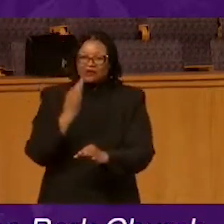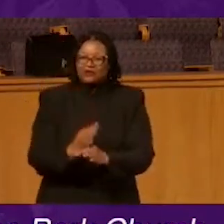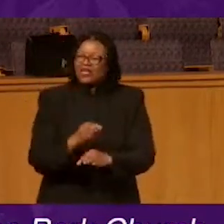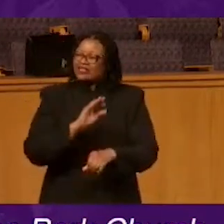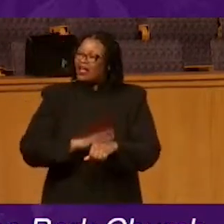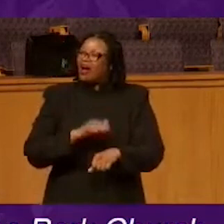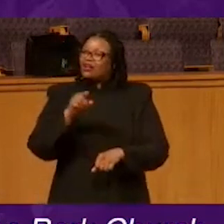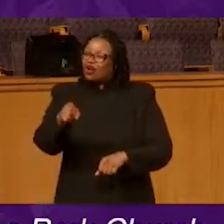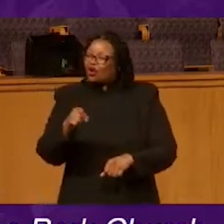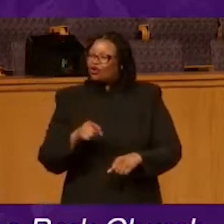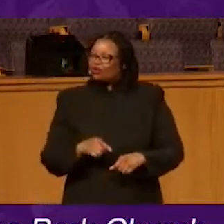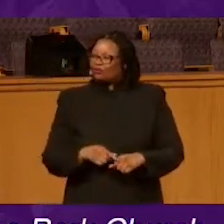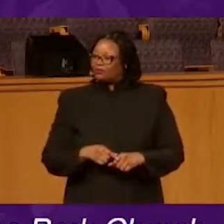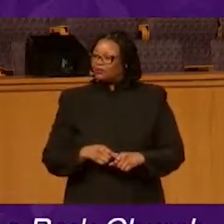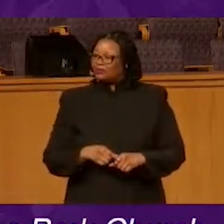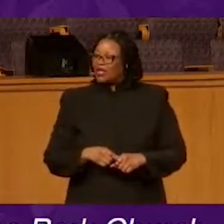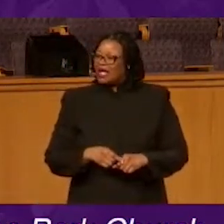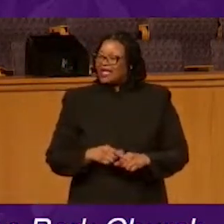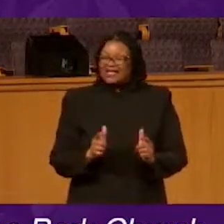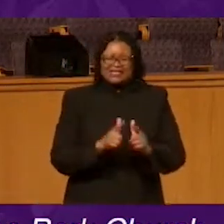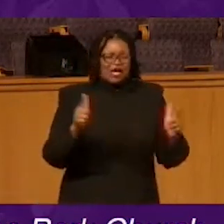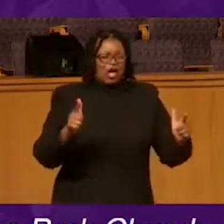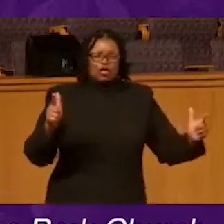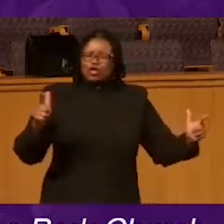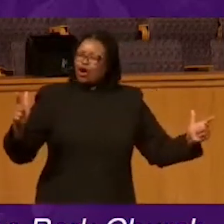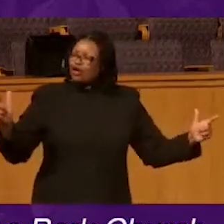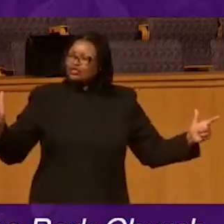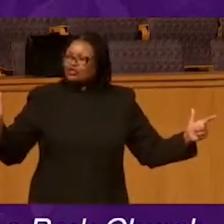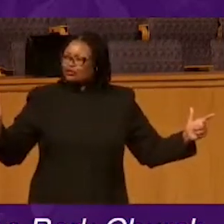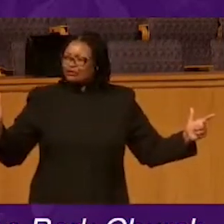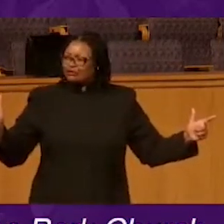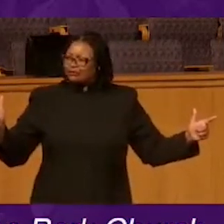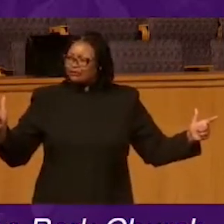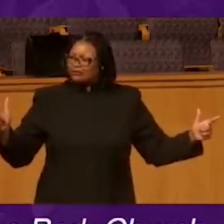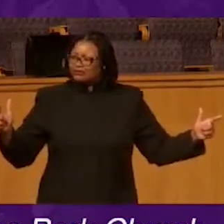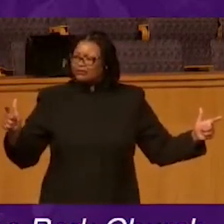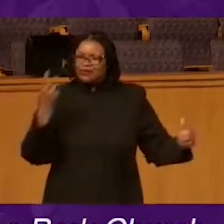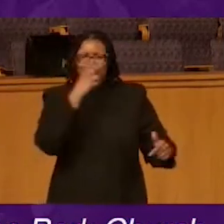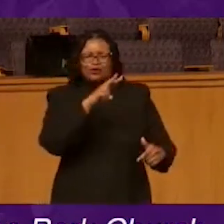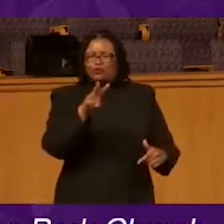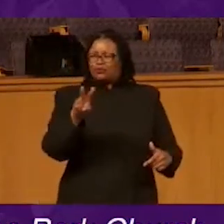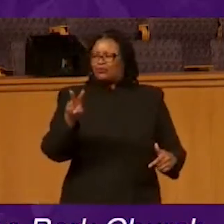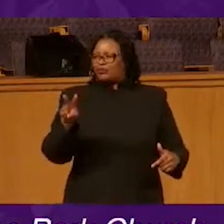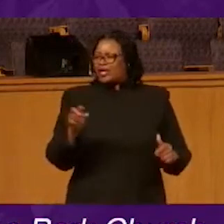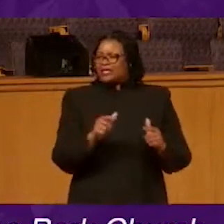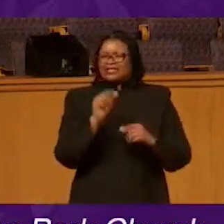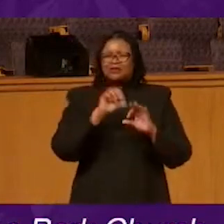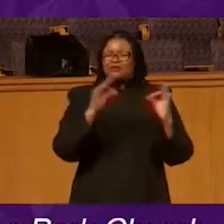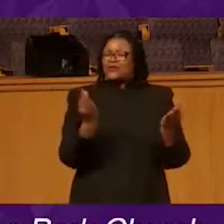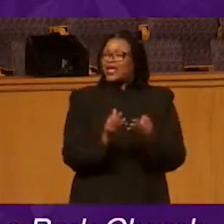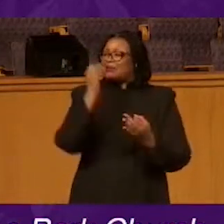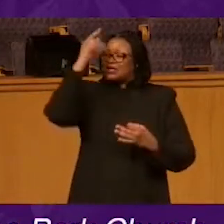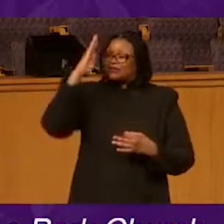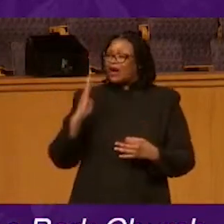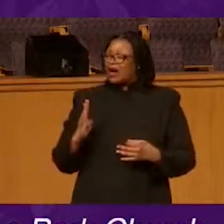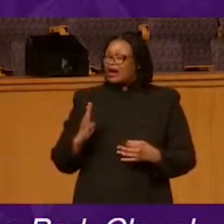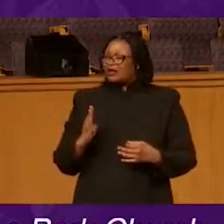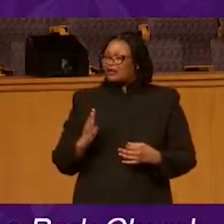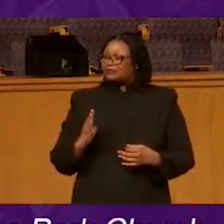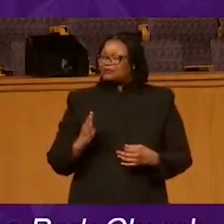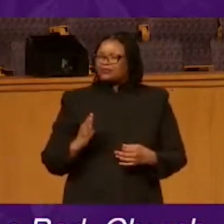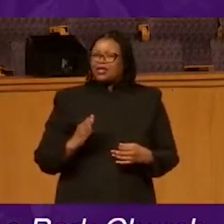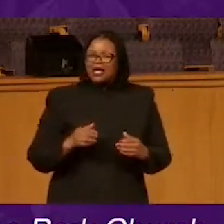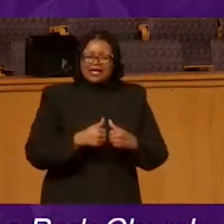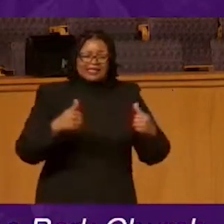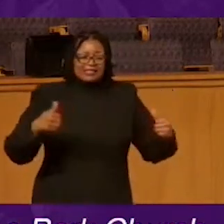her behalf. There is a larger context. It's the family of God. When forcibly separated